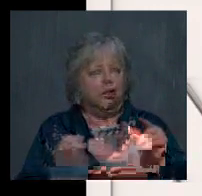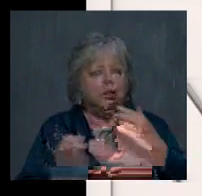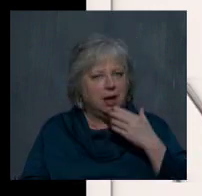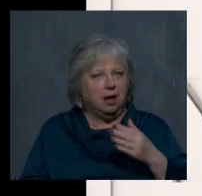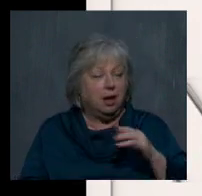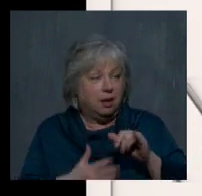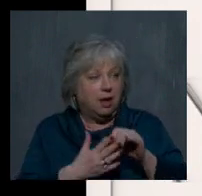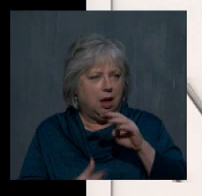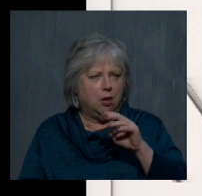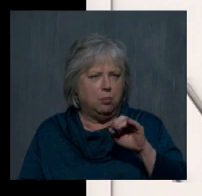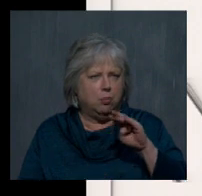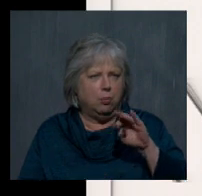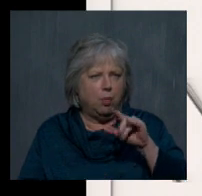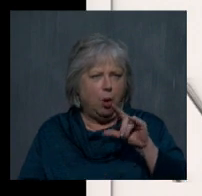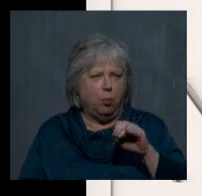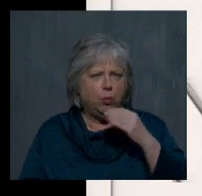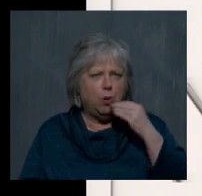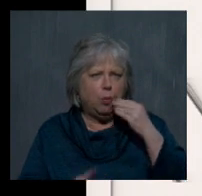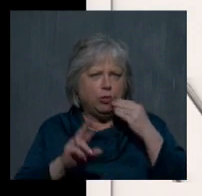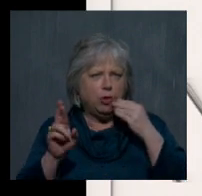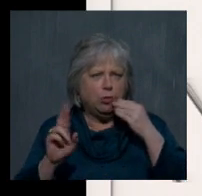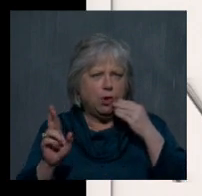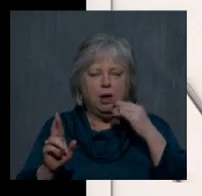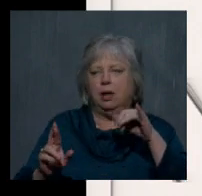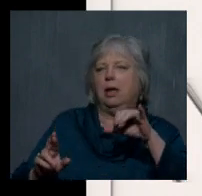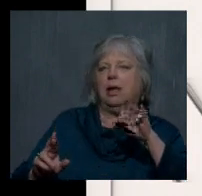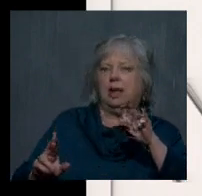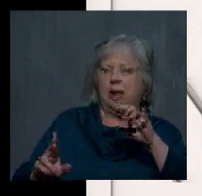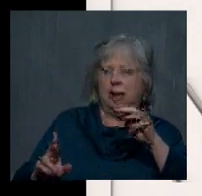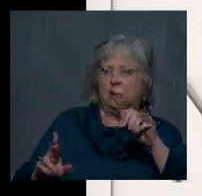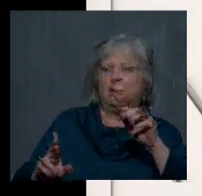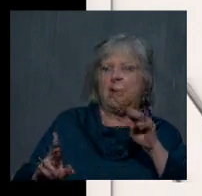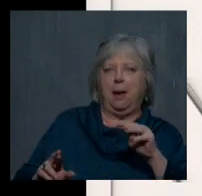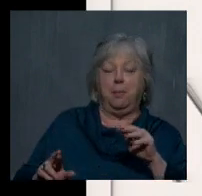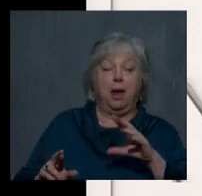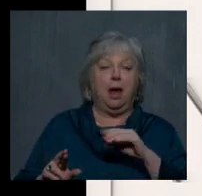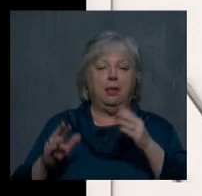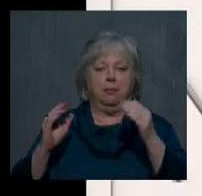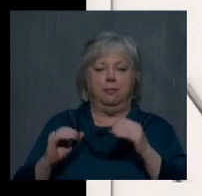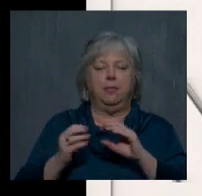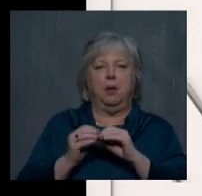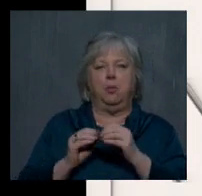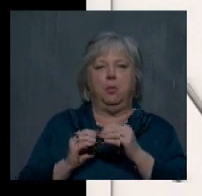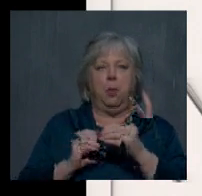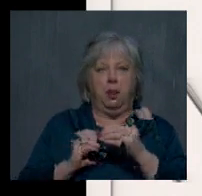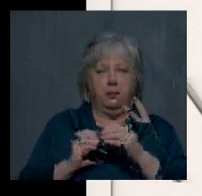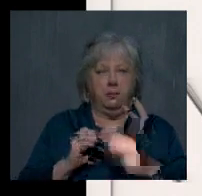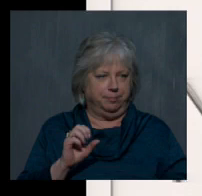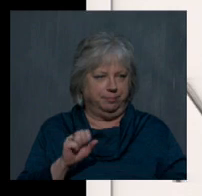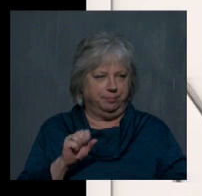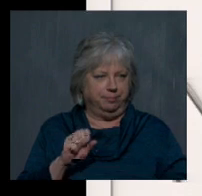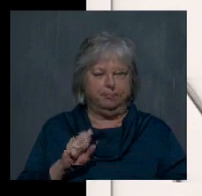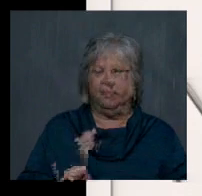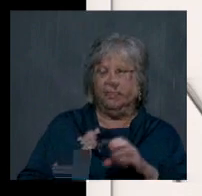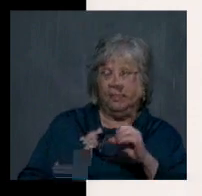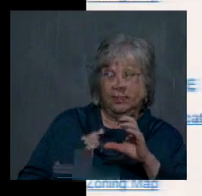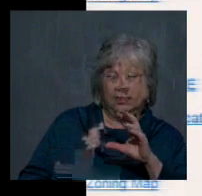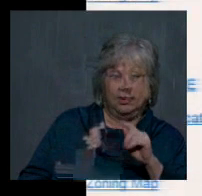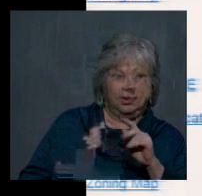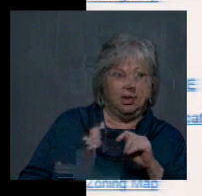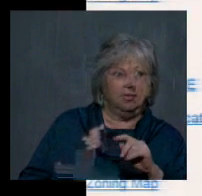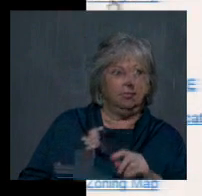And that's one home over to your right? Yes, ma'am. Okay. Then item 12. Mhm. So if you